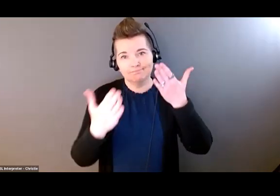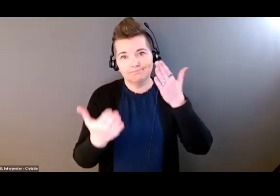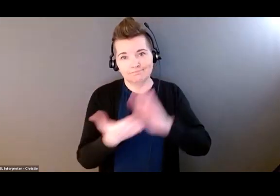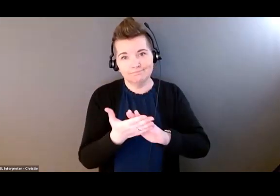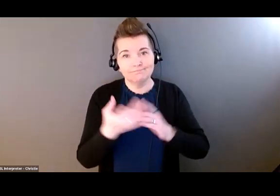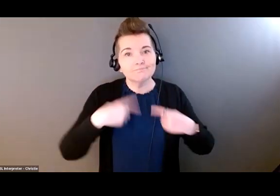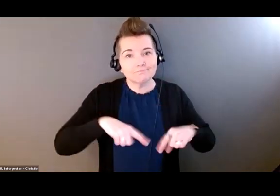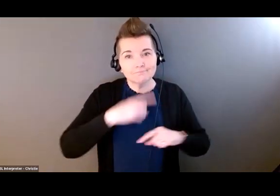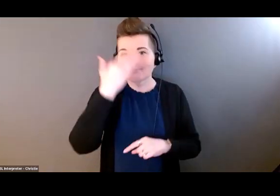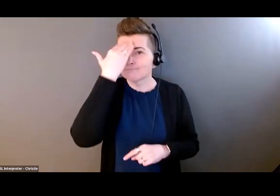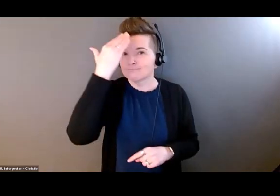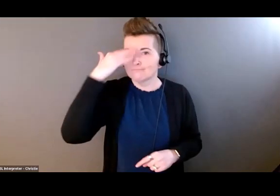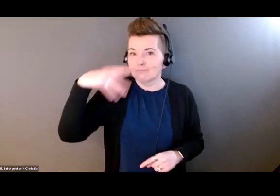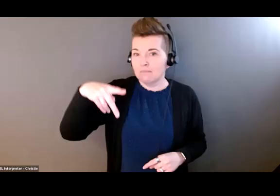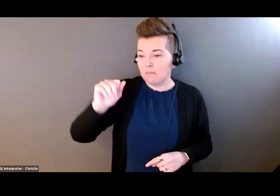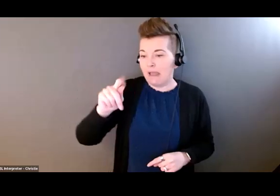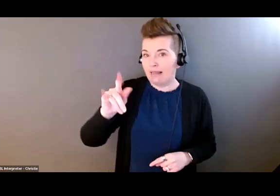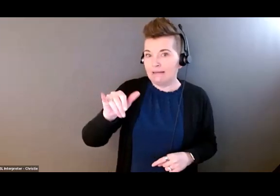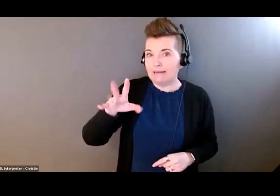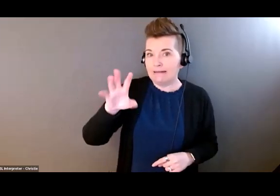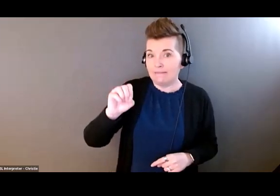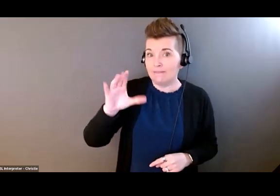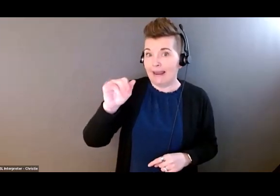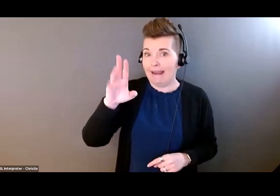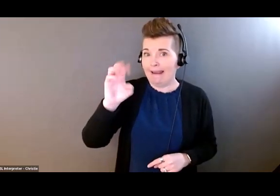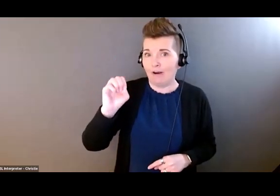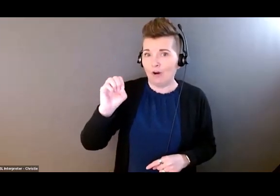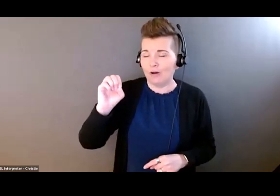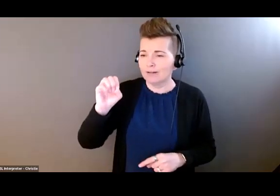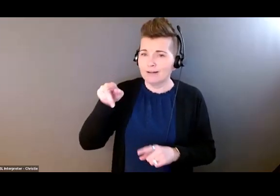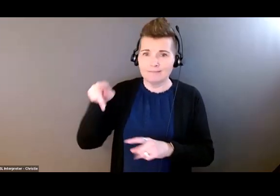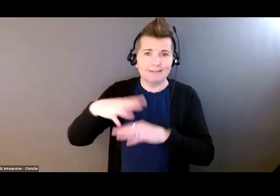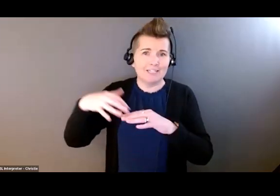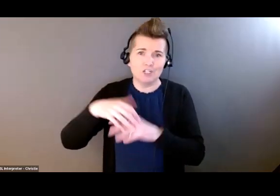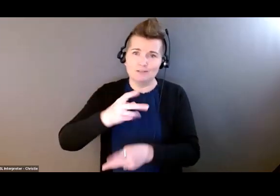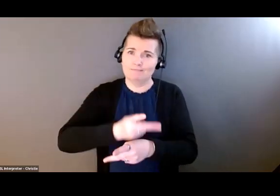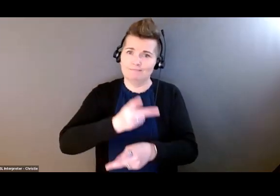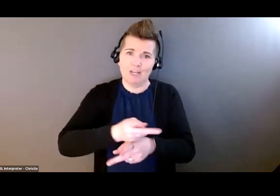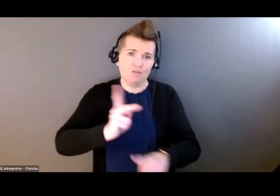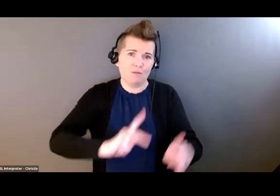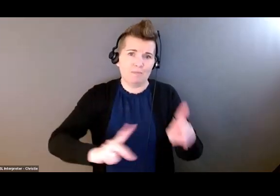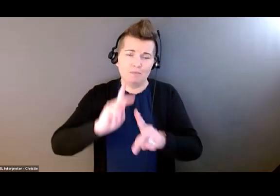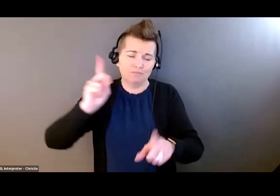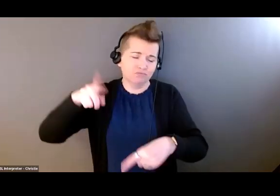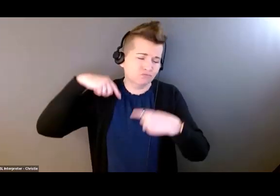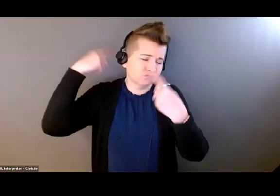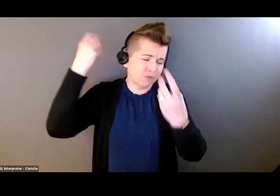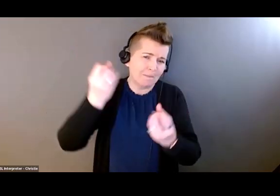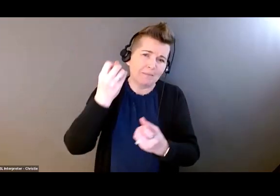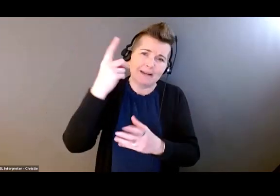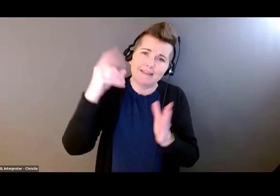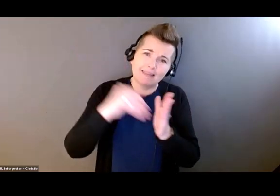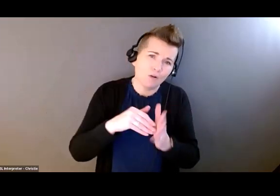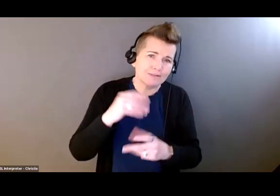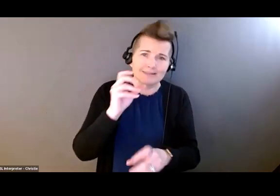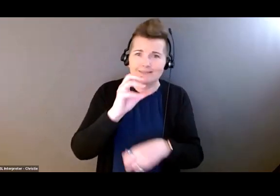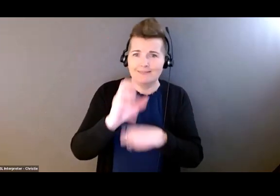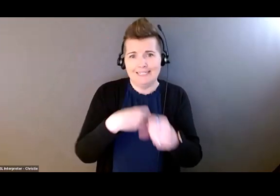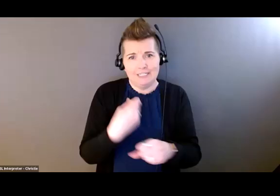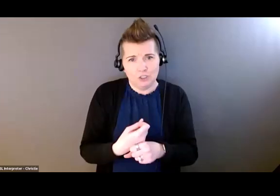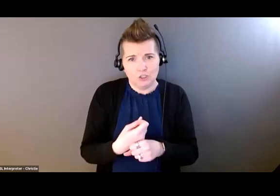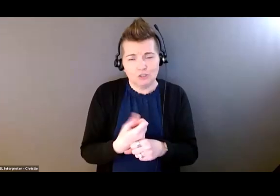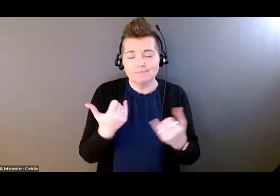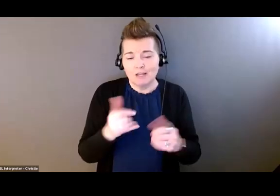It transformed George's house into a community and reminded us that palliative care has existed for thousands of years.